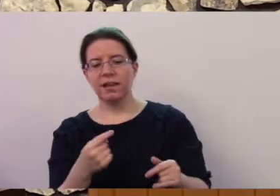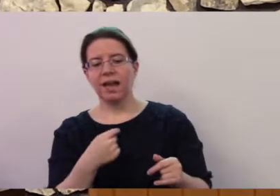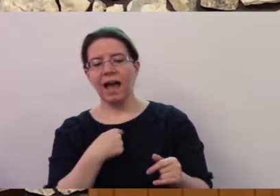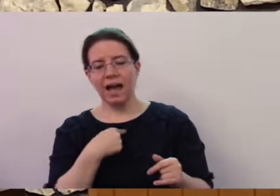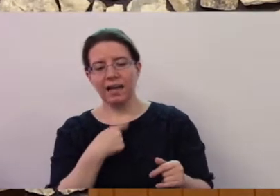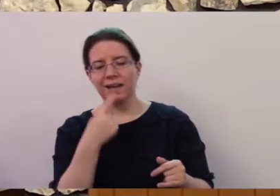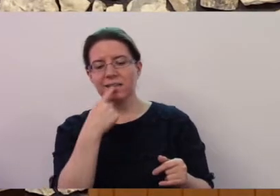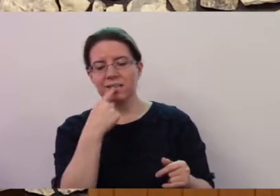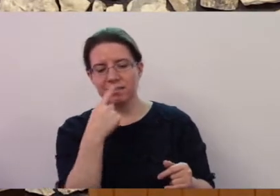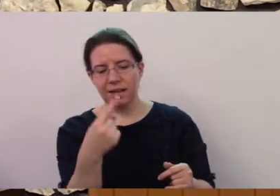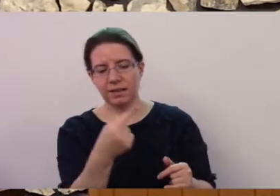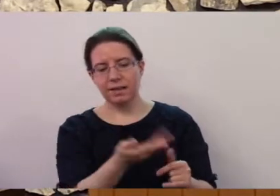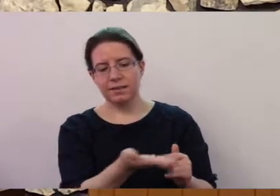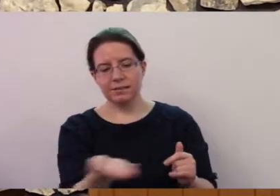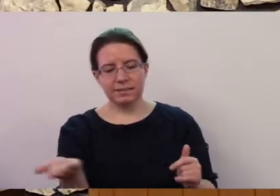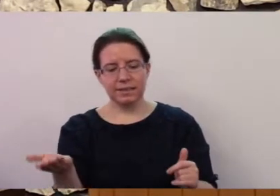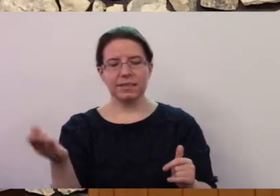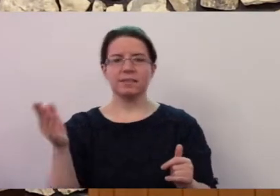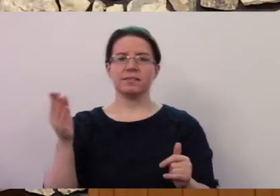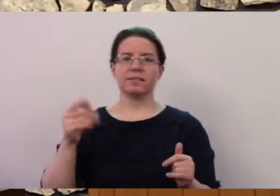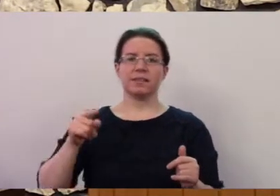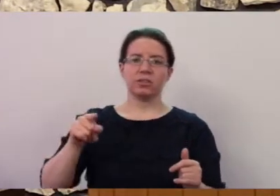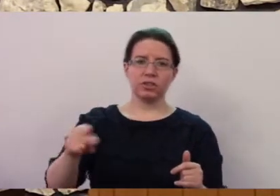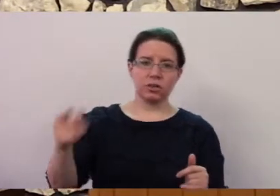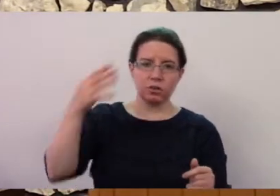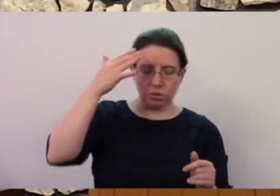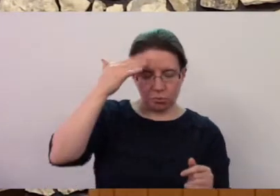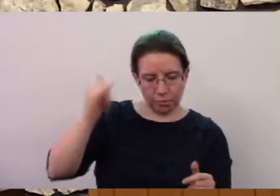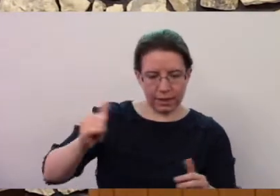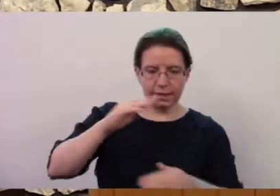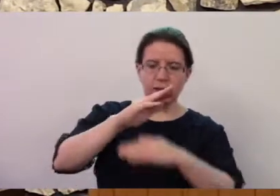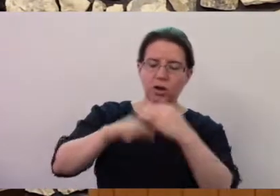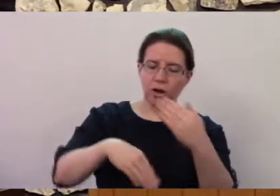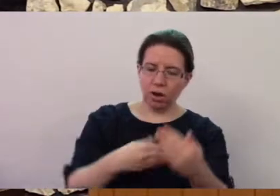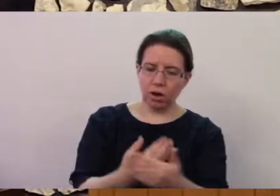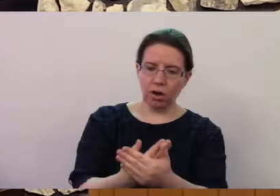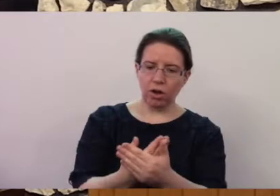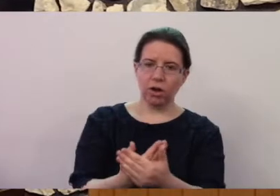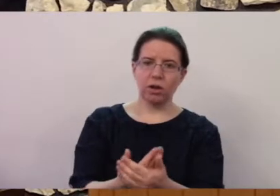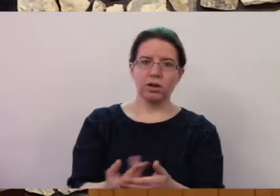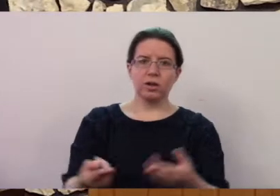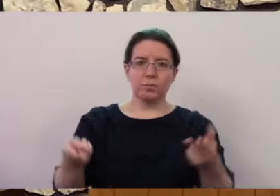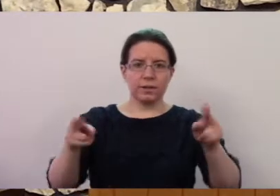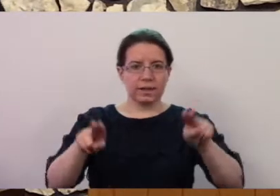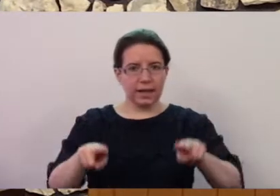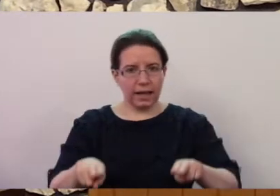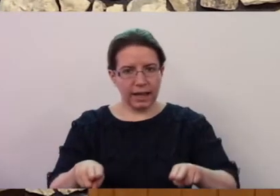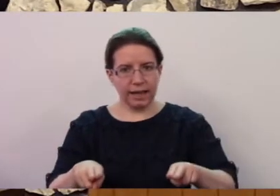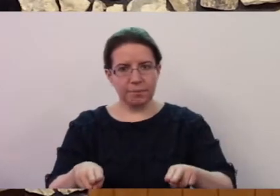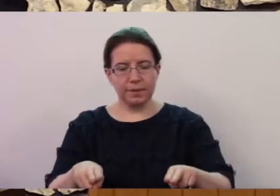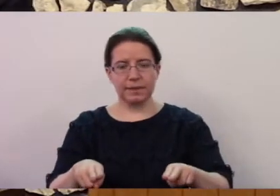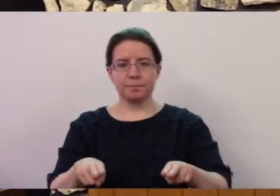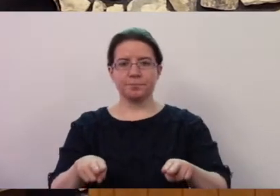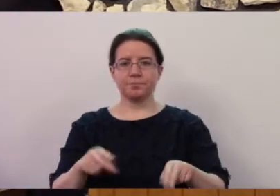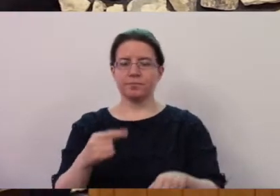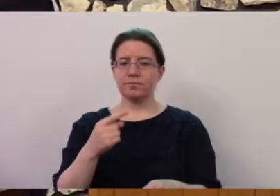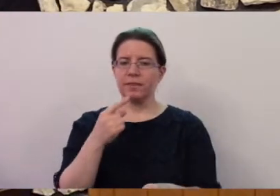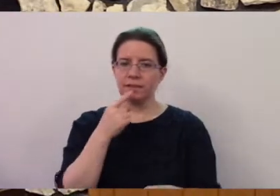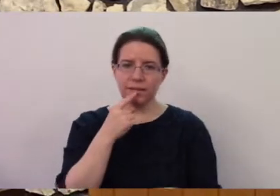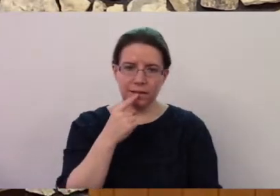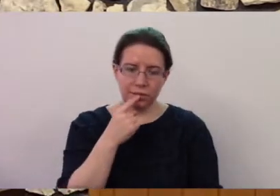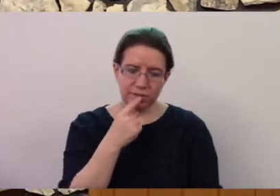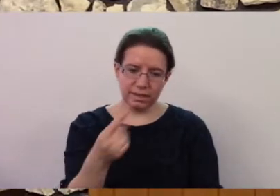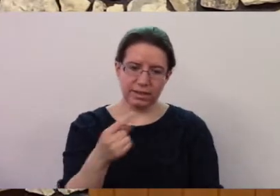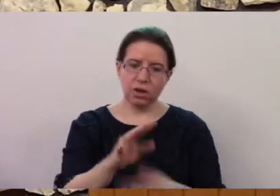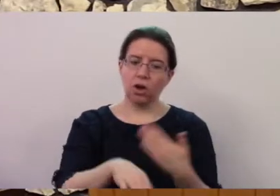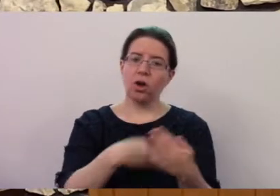things must be fulfilled which were written in the law of Moses and in the prophets and in the Psalms concerning me. This is after he rose from the dead.